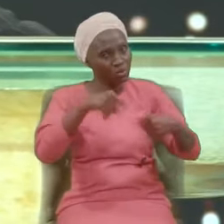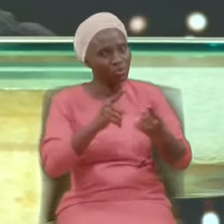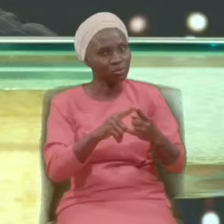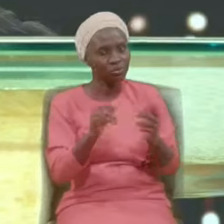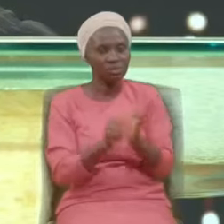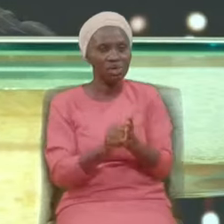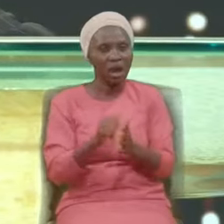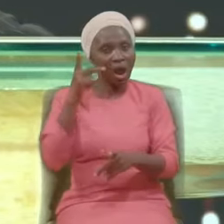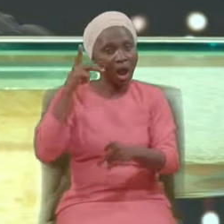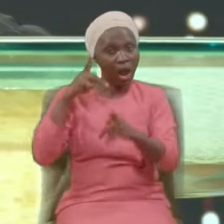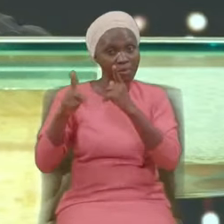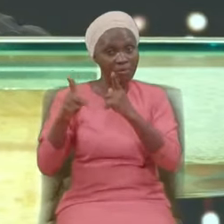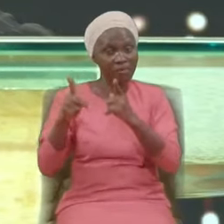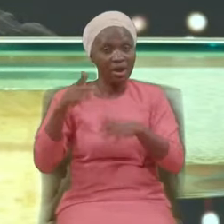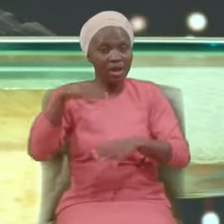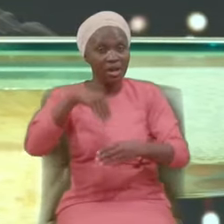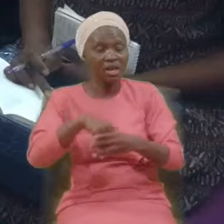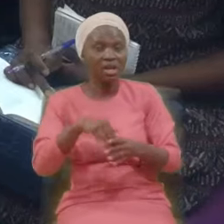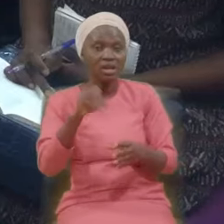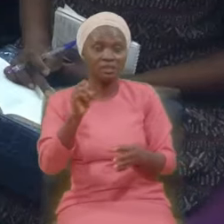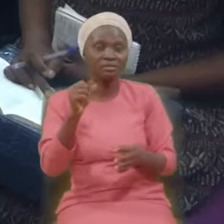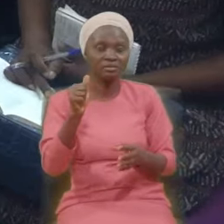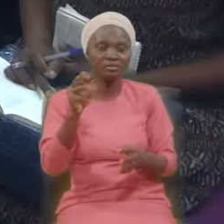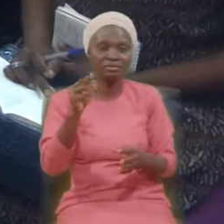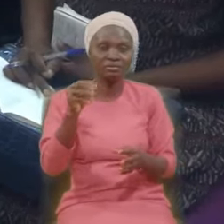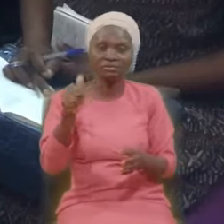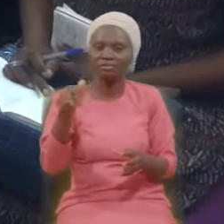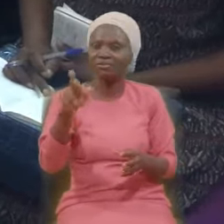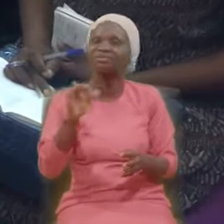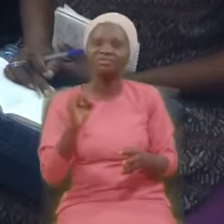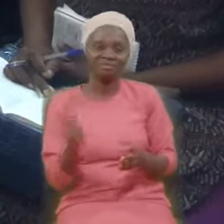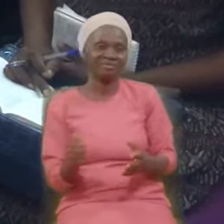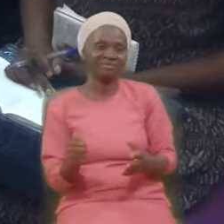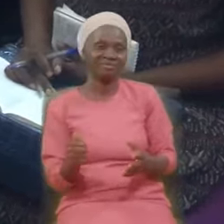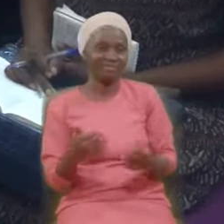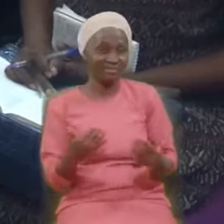I wish you get to the prophet in Bagada.